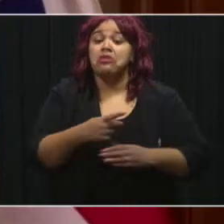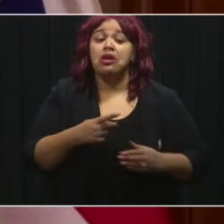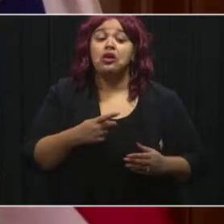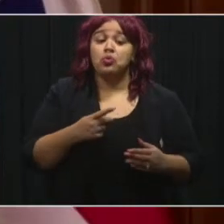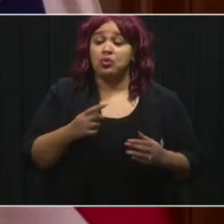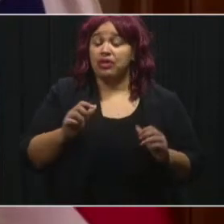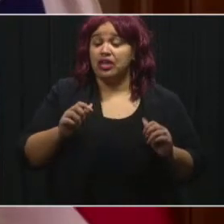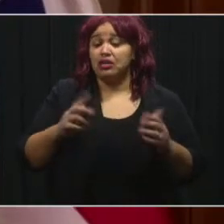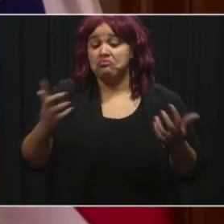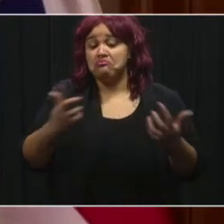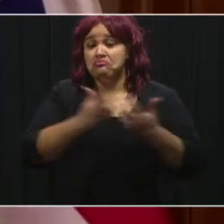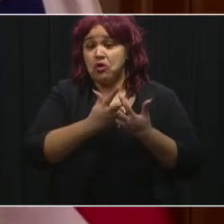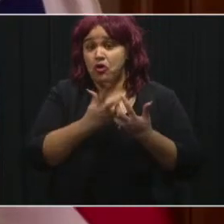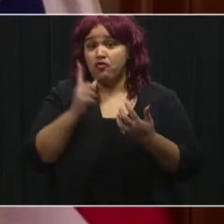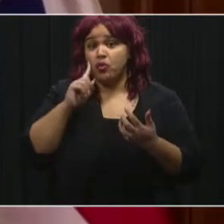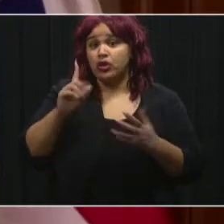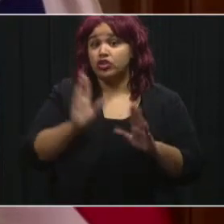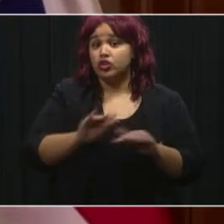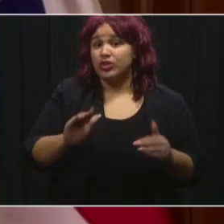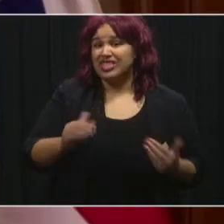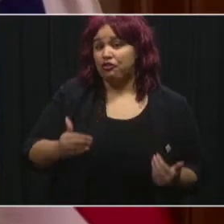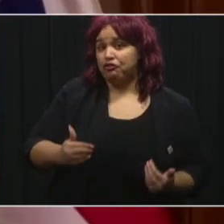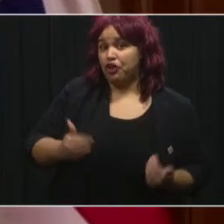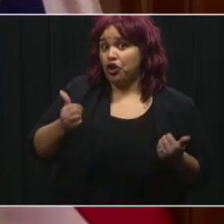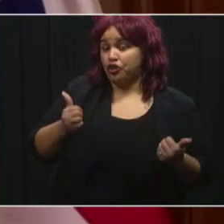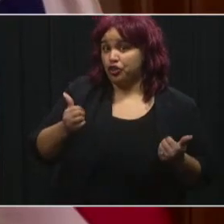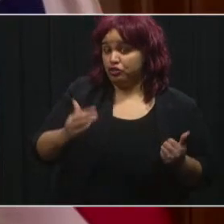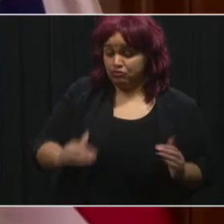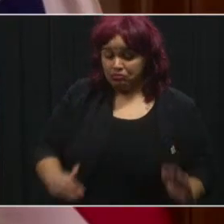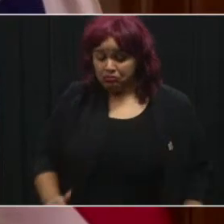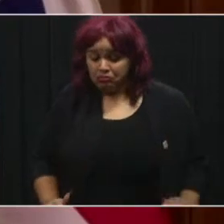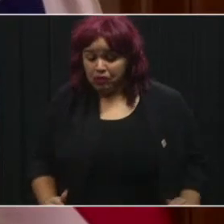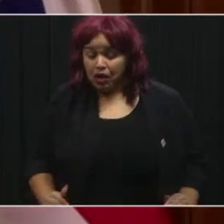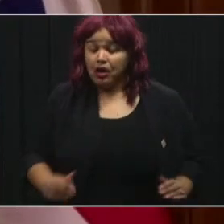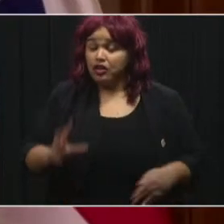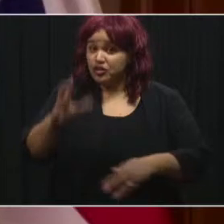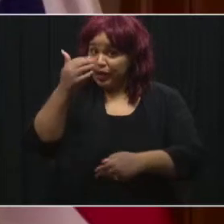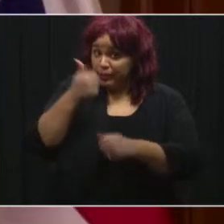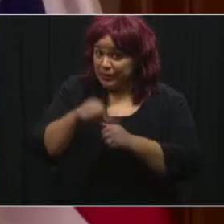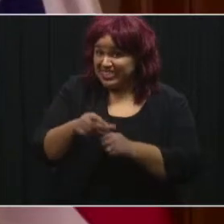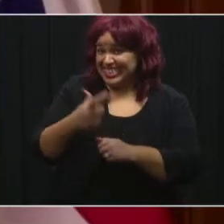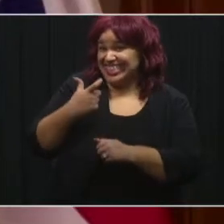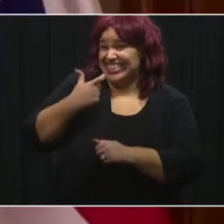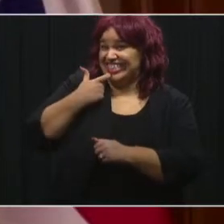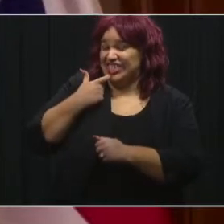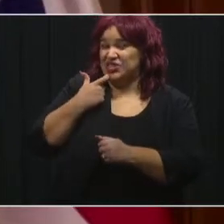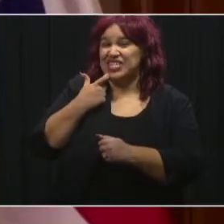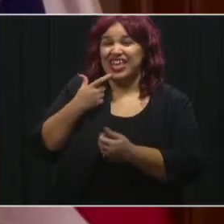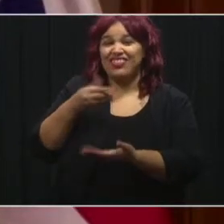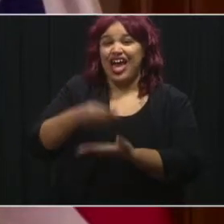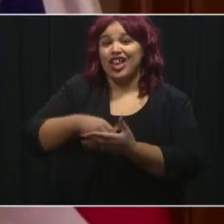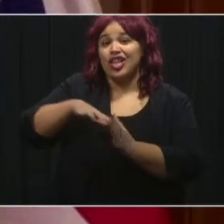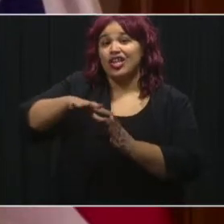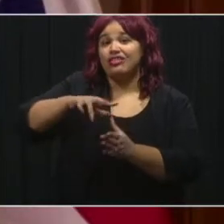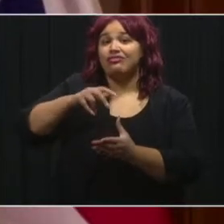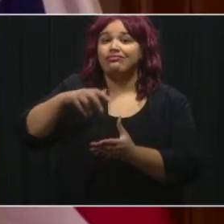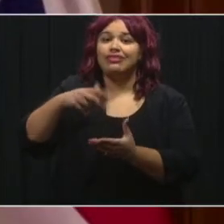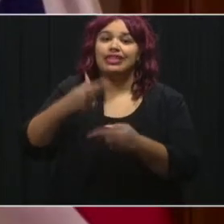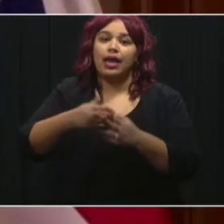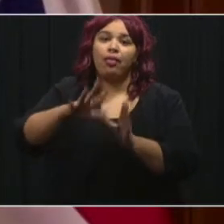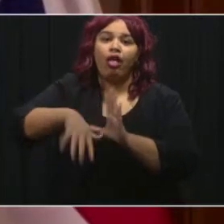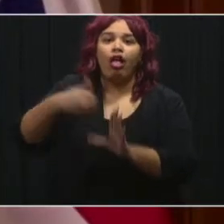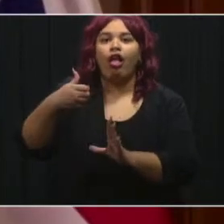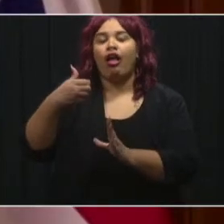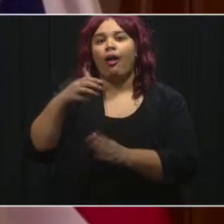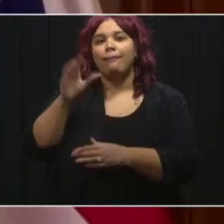is there any thought of maybe going back to an incentive type thing when you had the lottery drawing a while back, and that seemed to increase